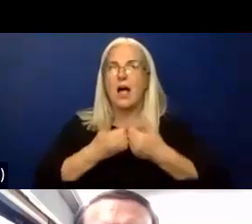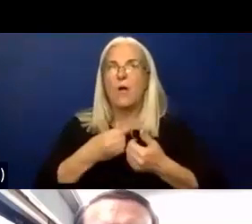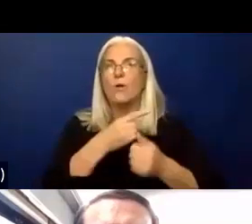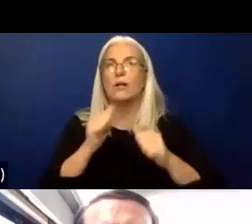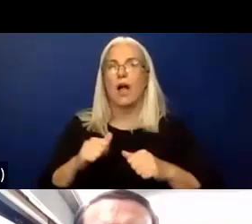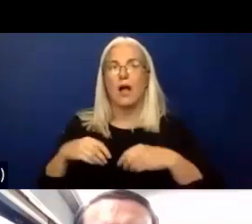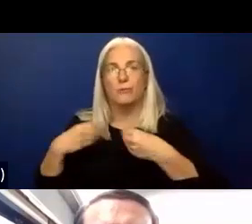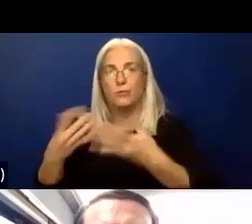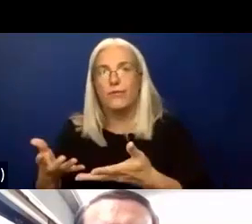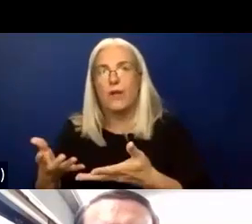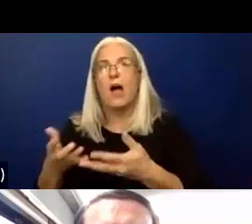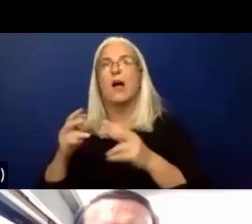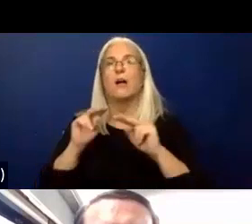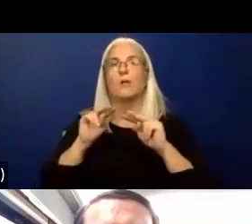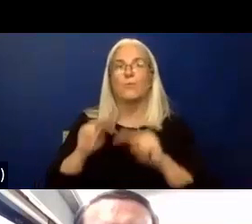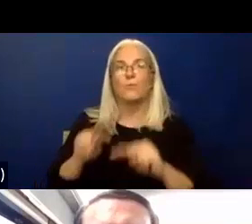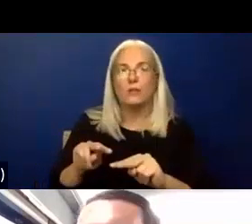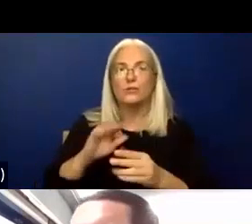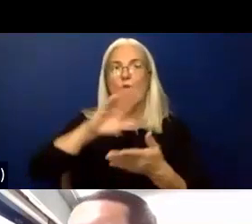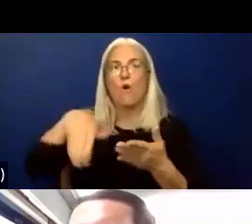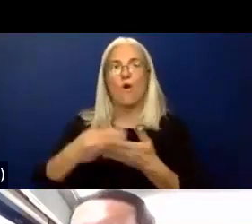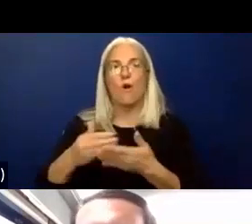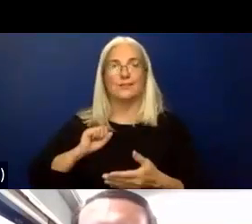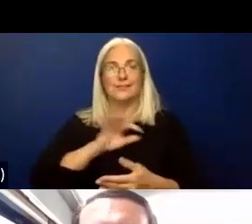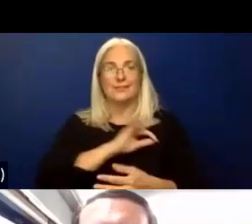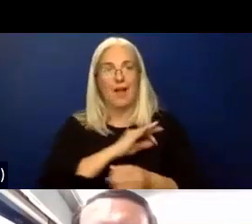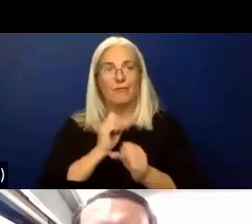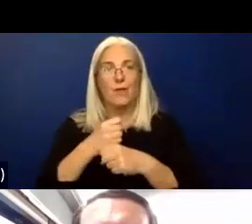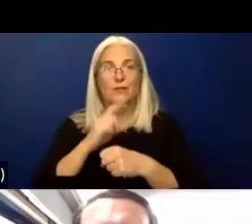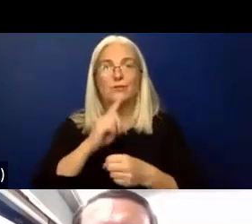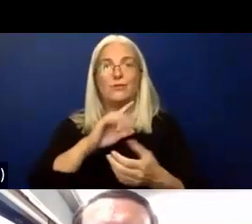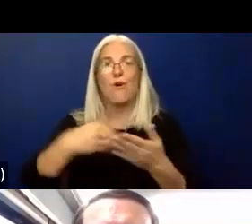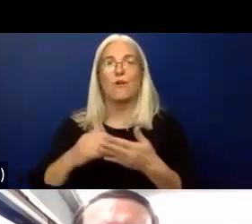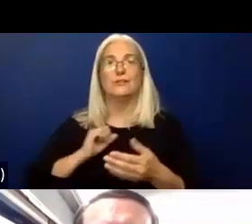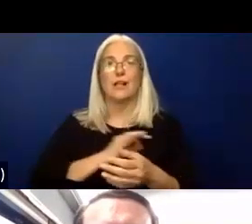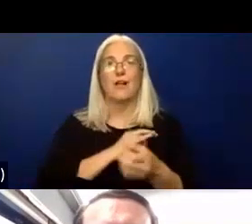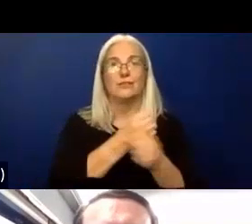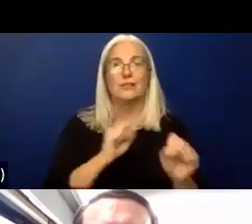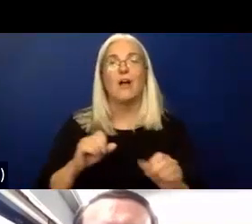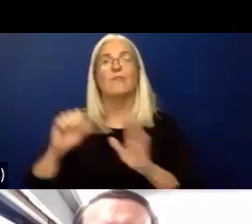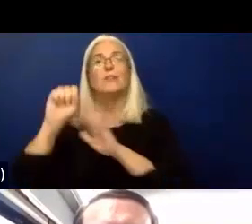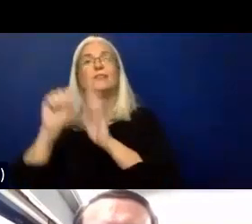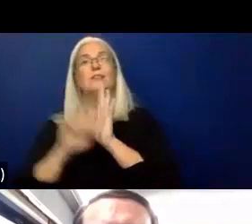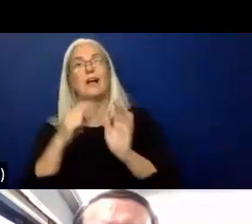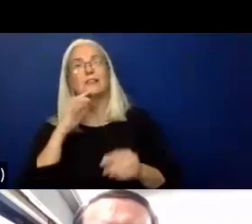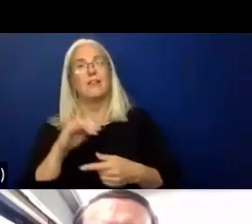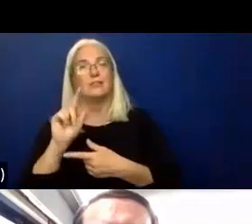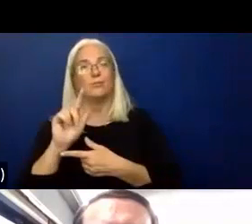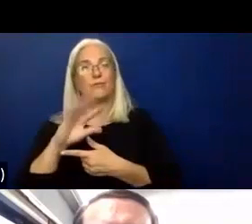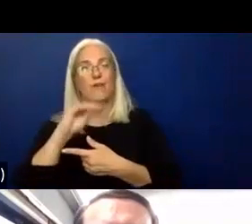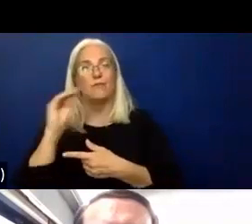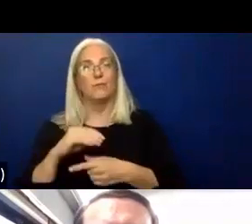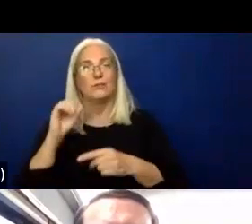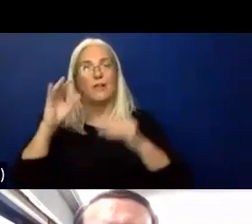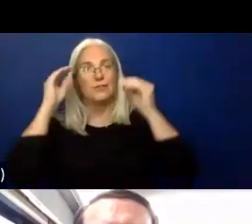surveillance for their staff. In fact, the state has noted that 25% of teachers in a school